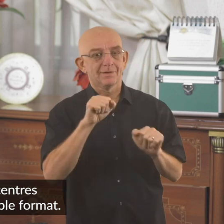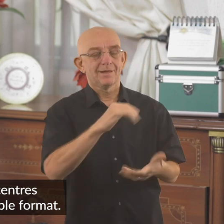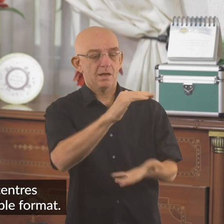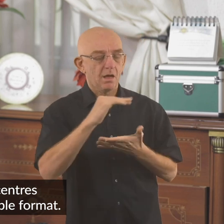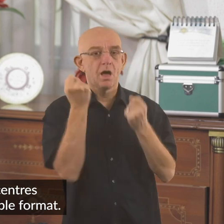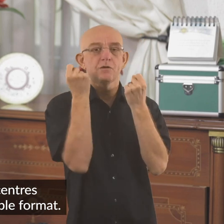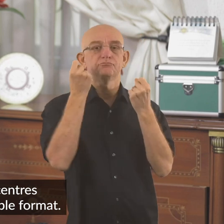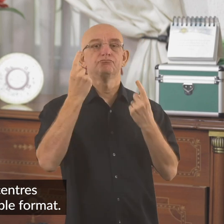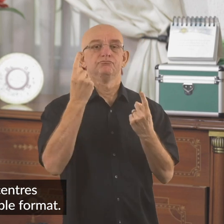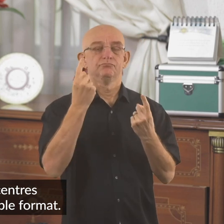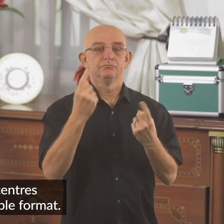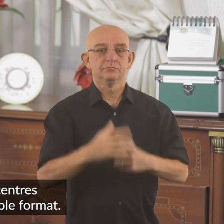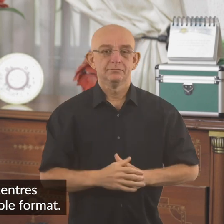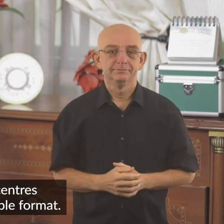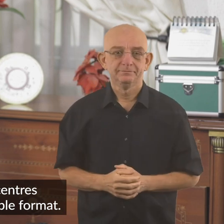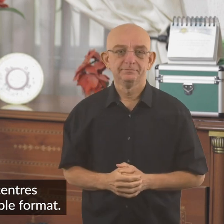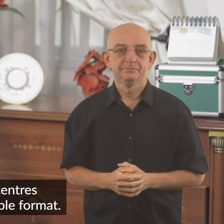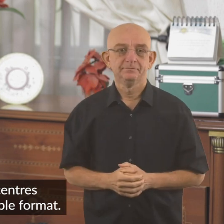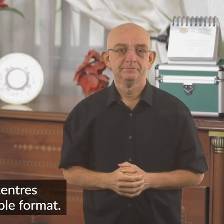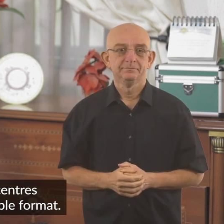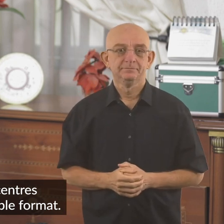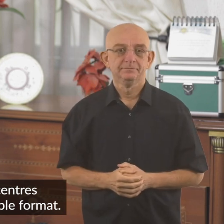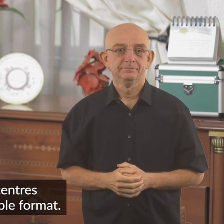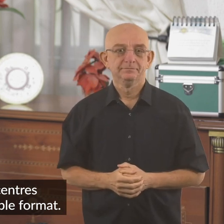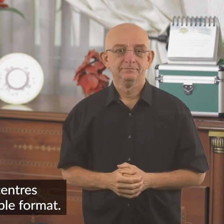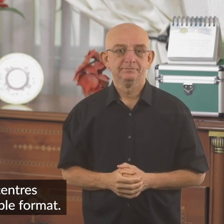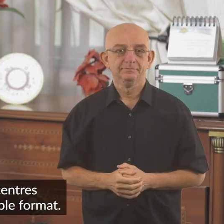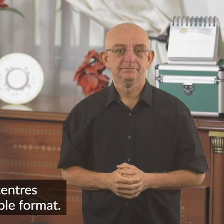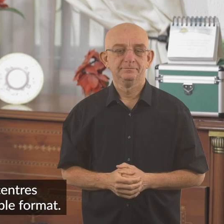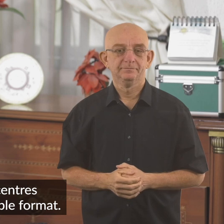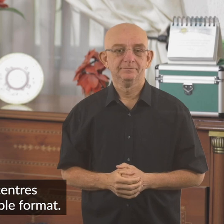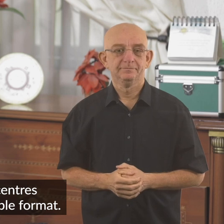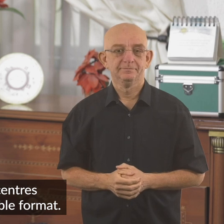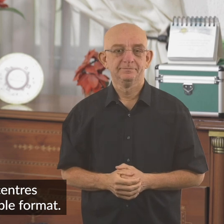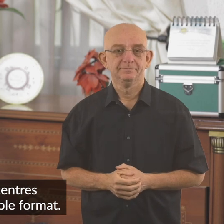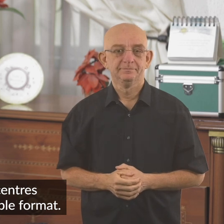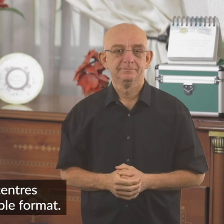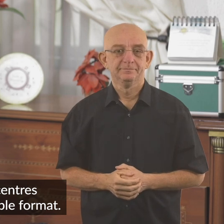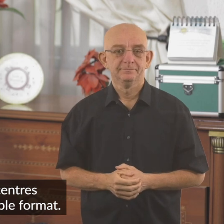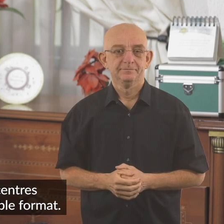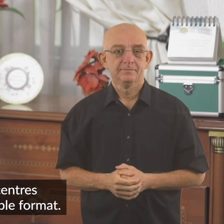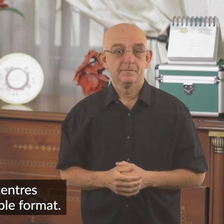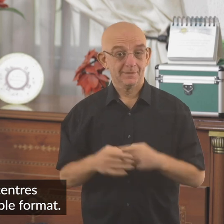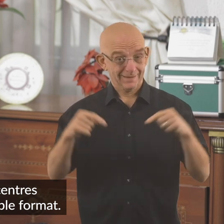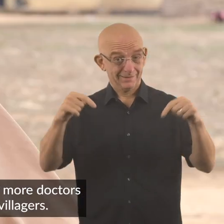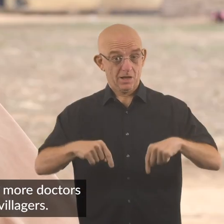other healthcare centers needs to be in an accessible